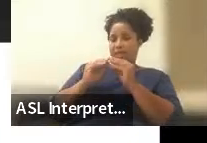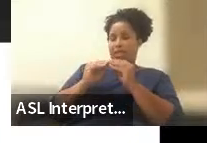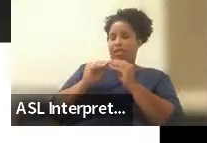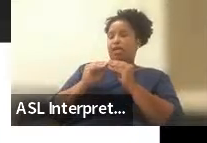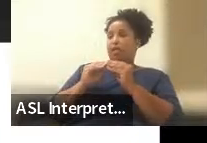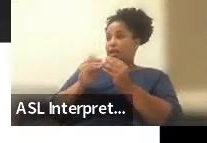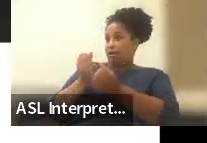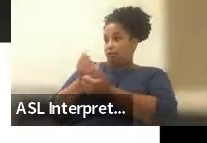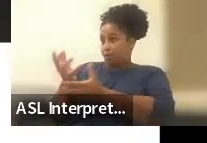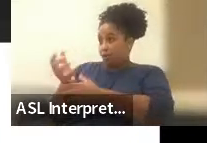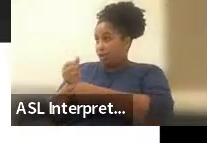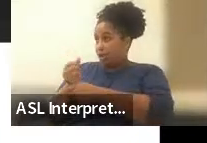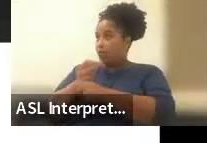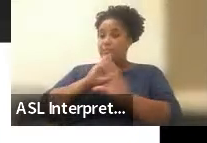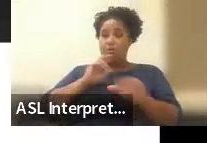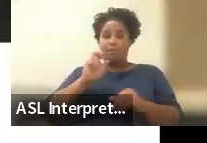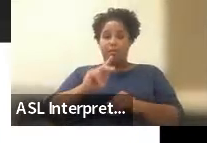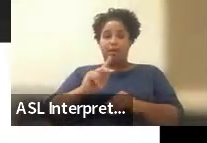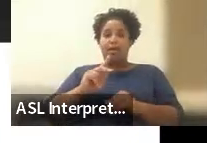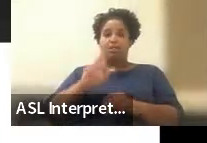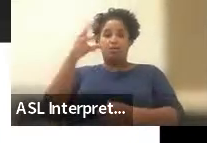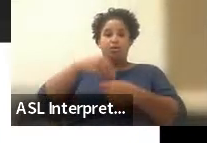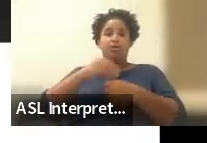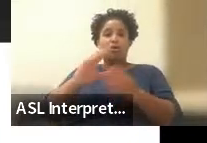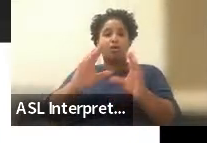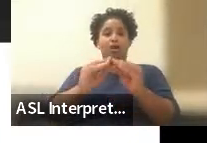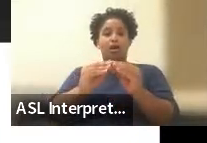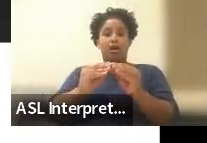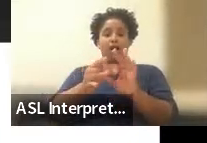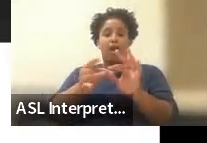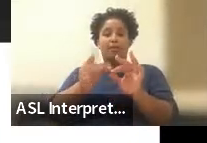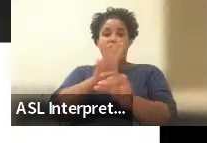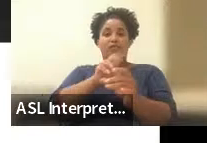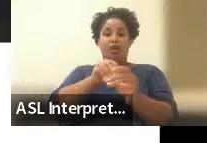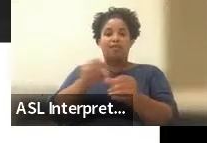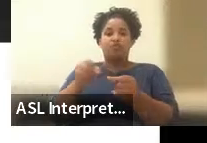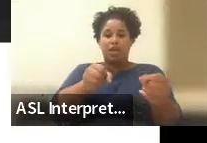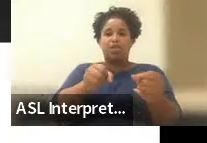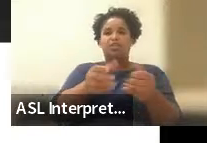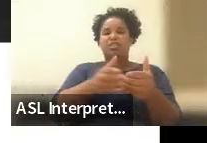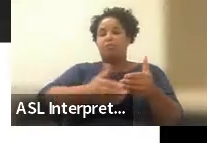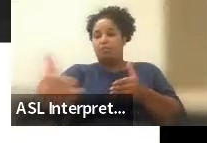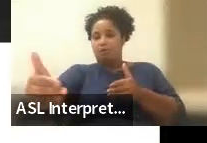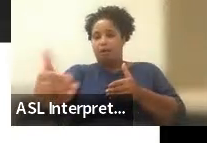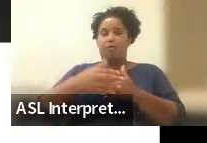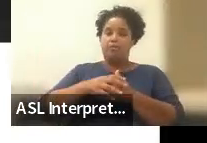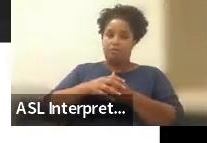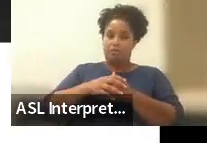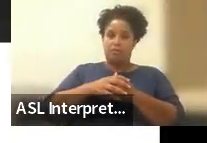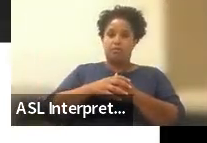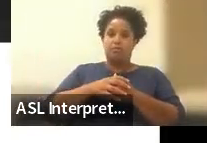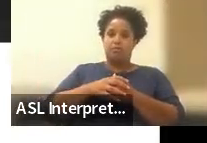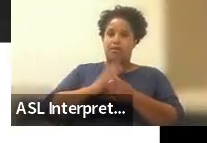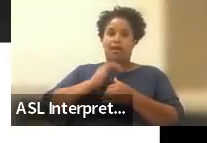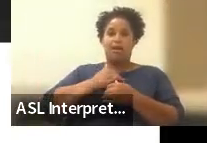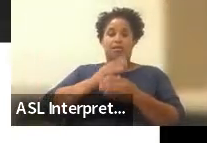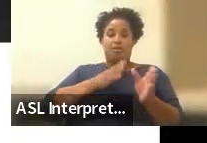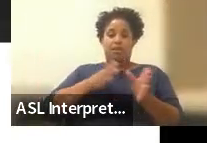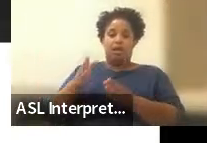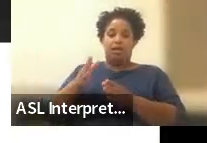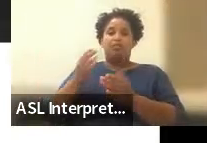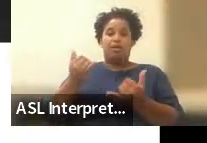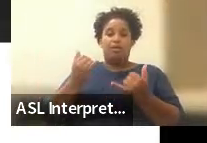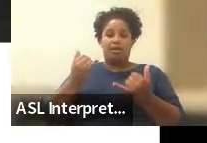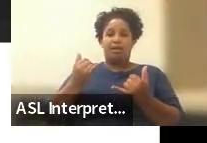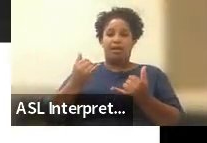heard and what we're doing to incorporate your comments into the strategies that we're moving forward. And the plan itself is in